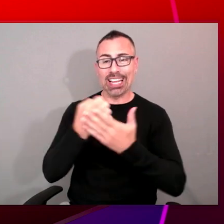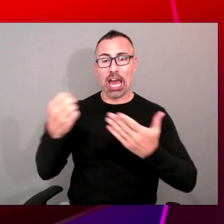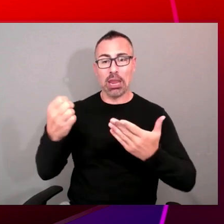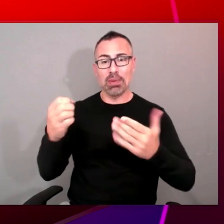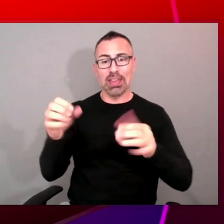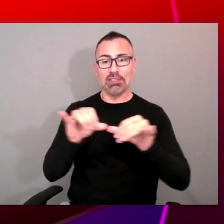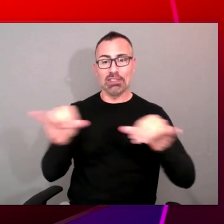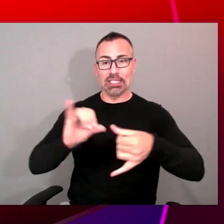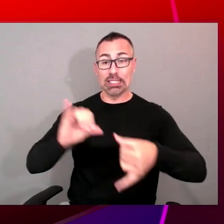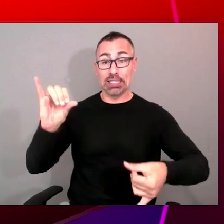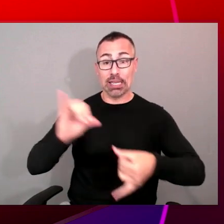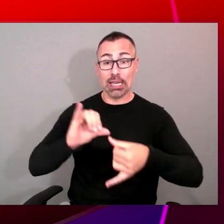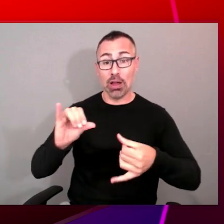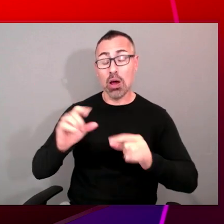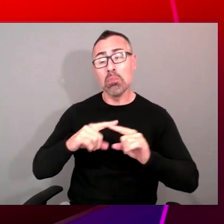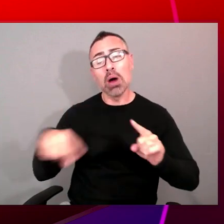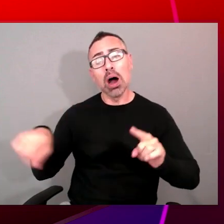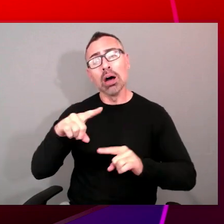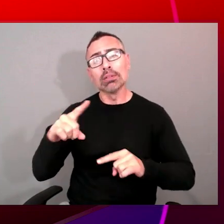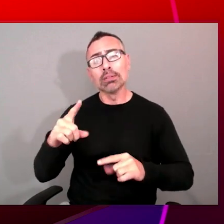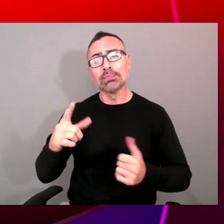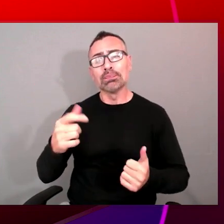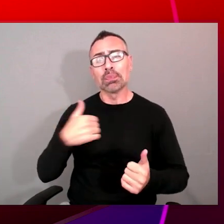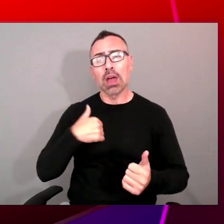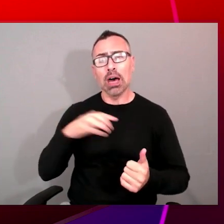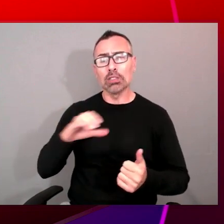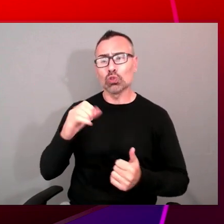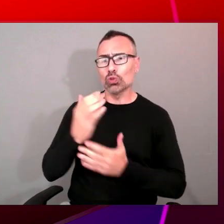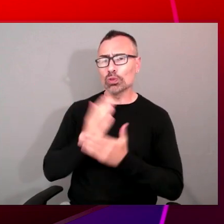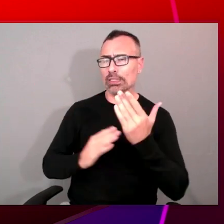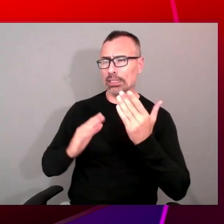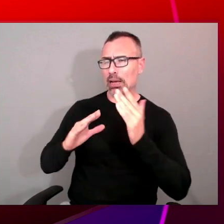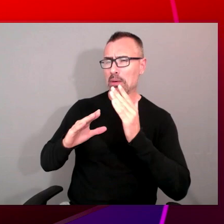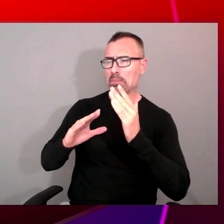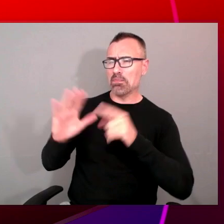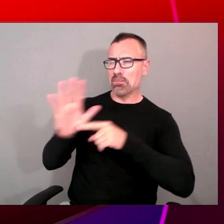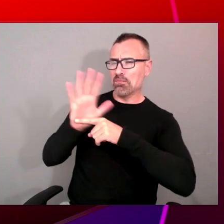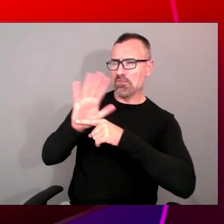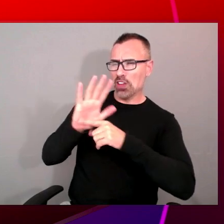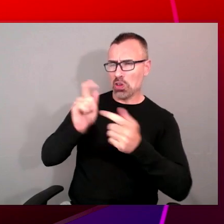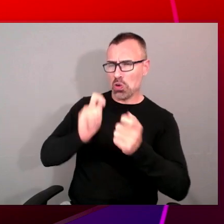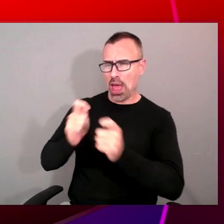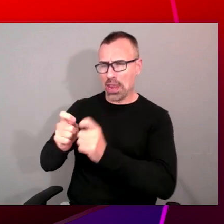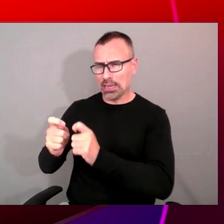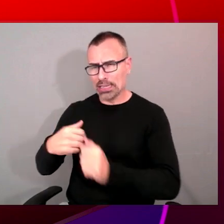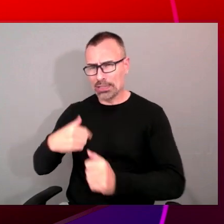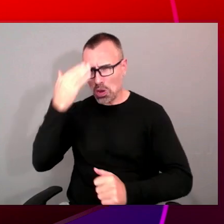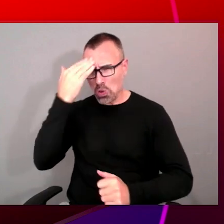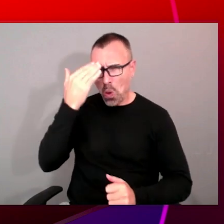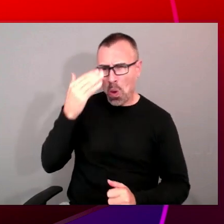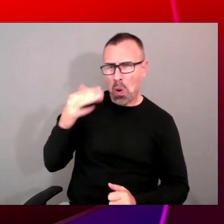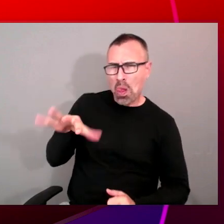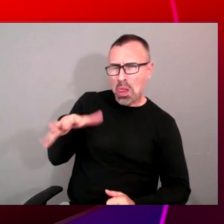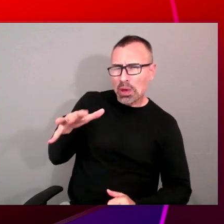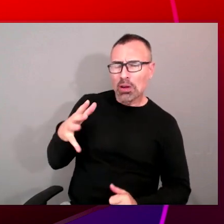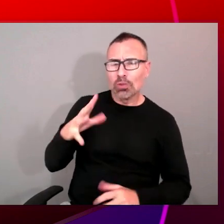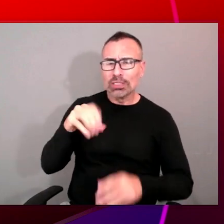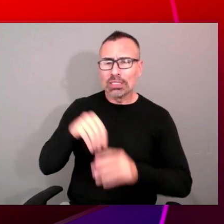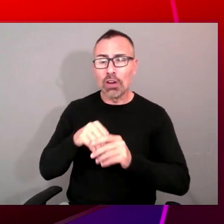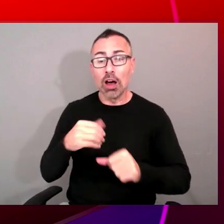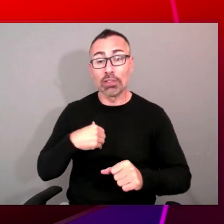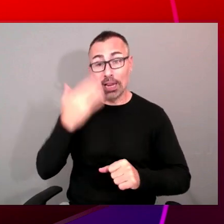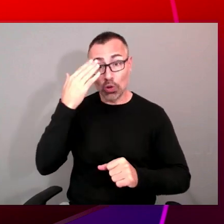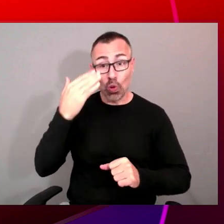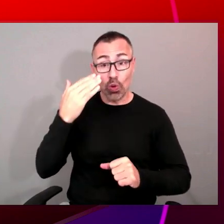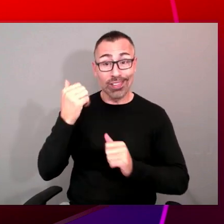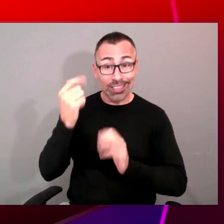to, I do some video editing. I sort of know what's involved, and I know, like, there were times when I had to wait